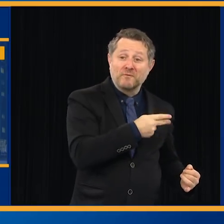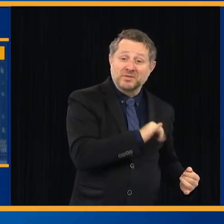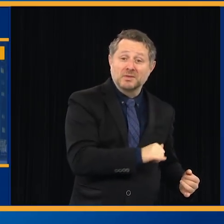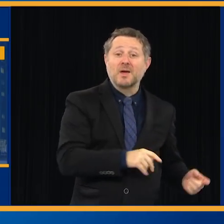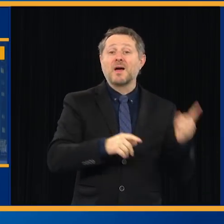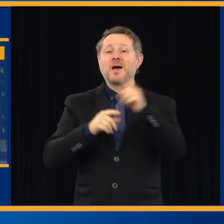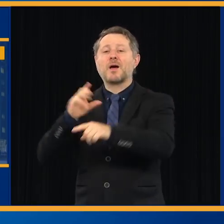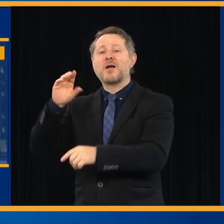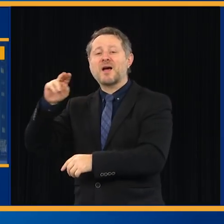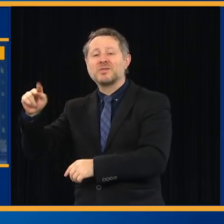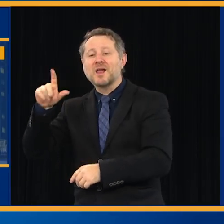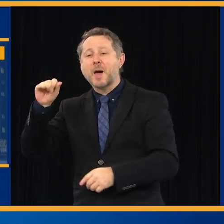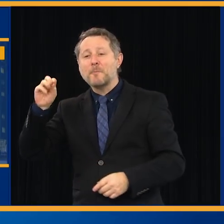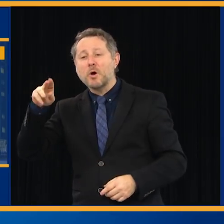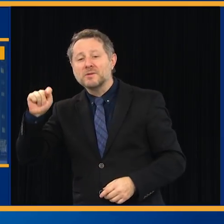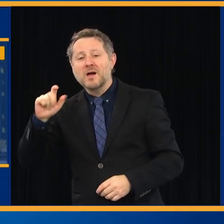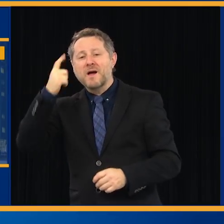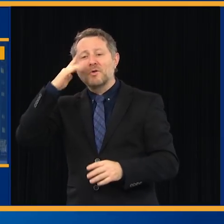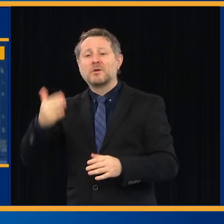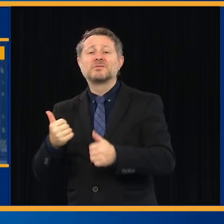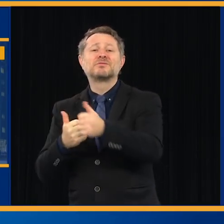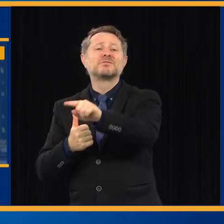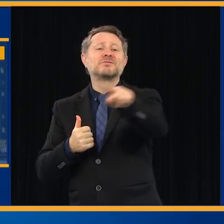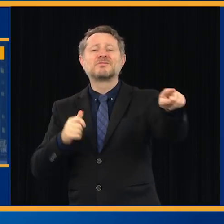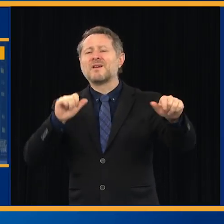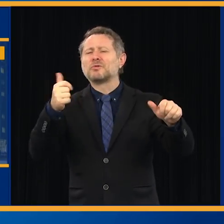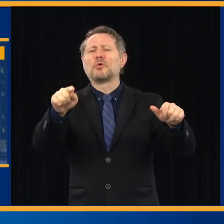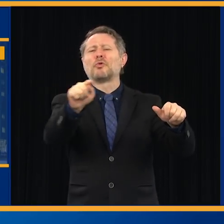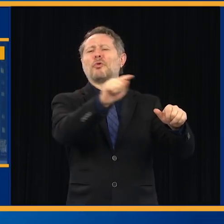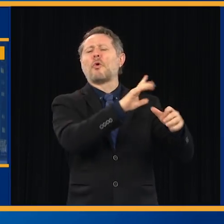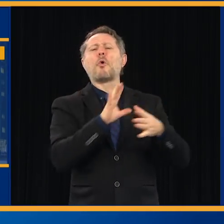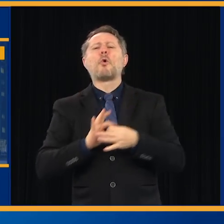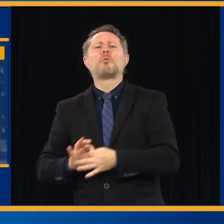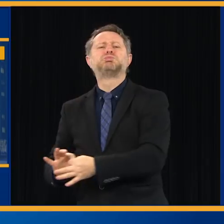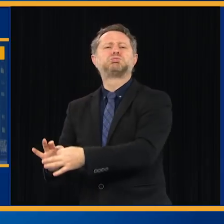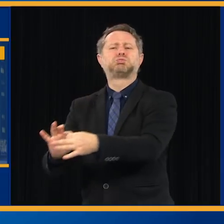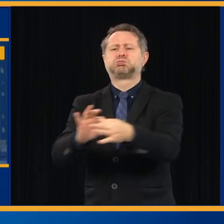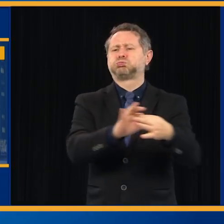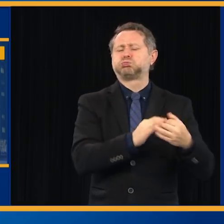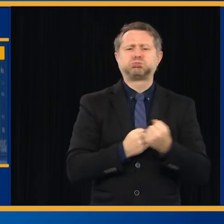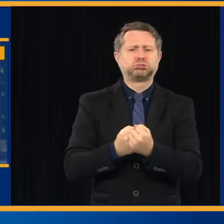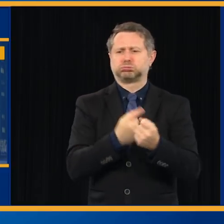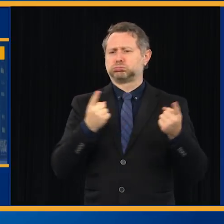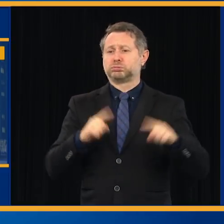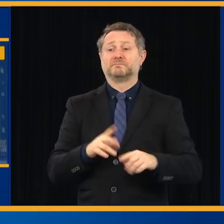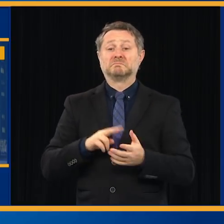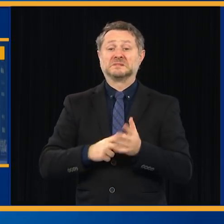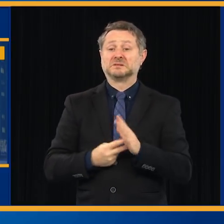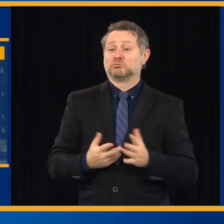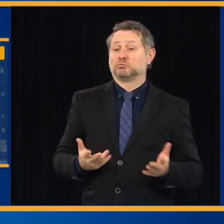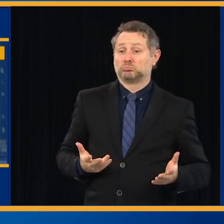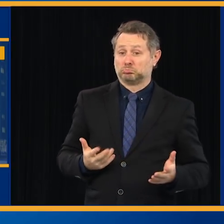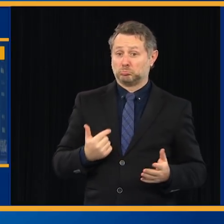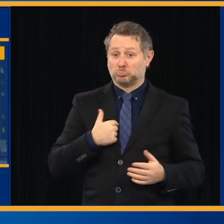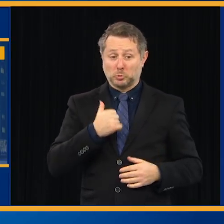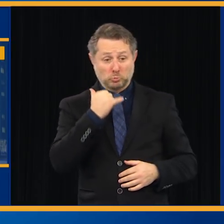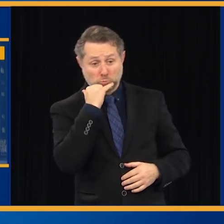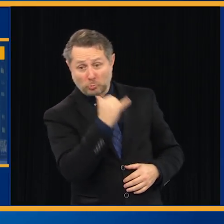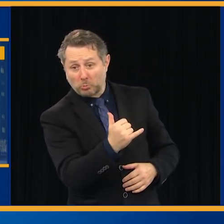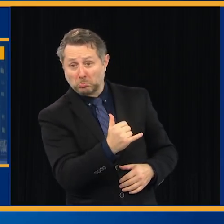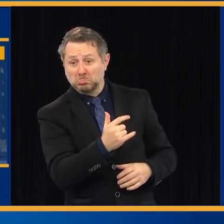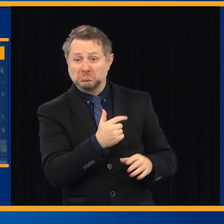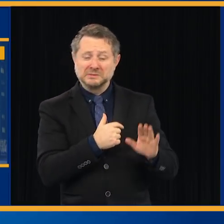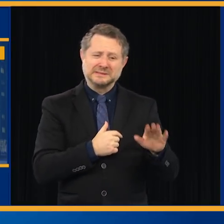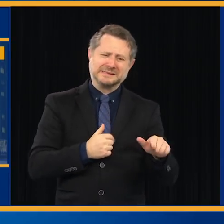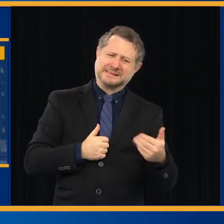all the other governors in our coalition have been. Literally, where you can pick up a phone and I can say, I